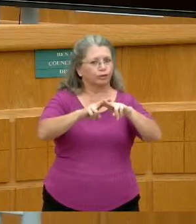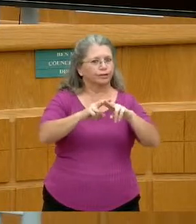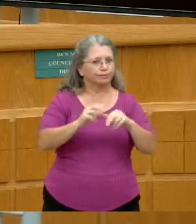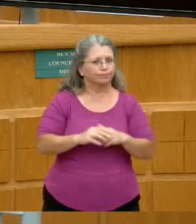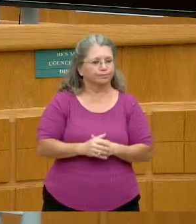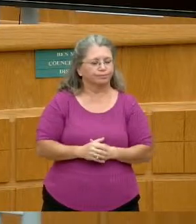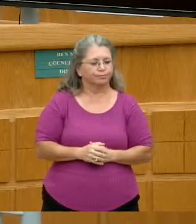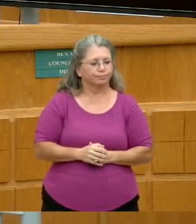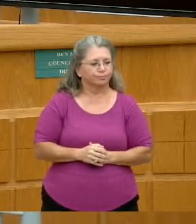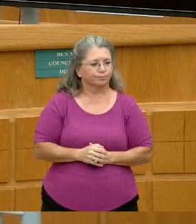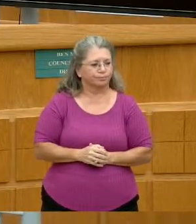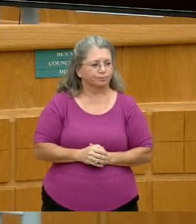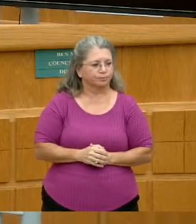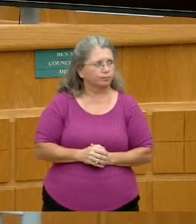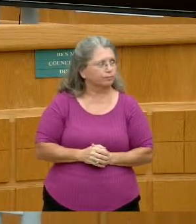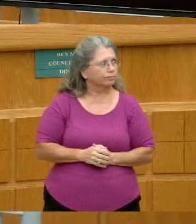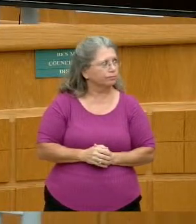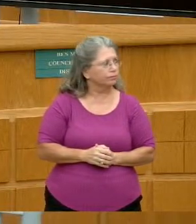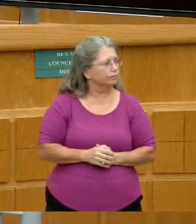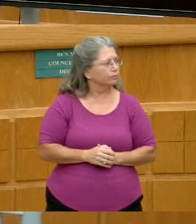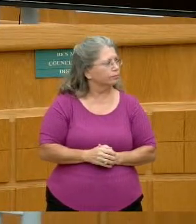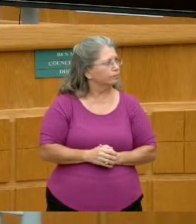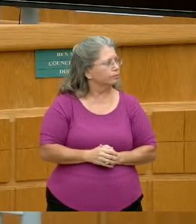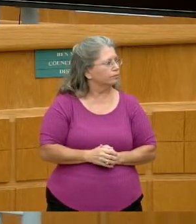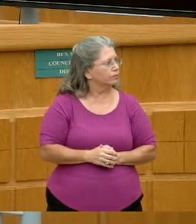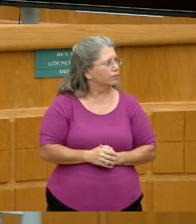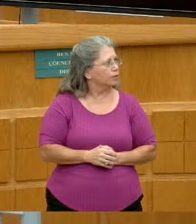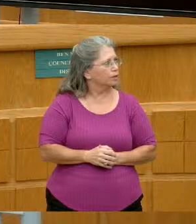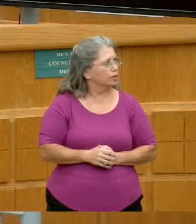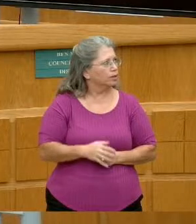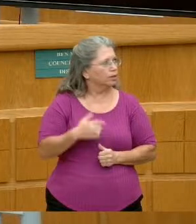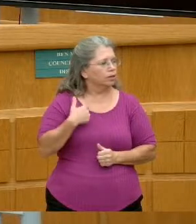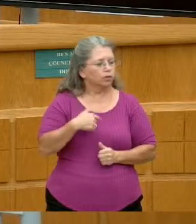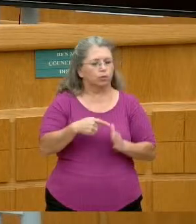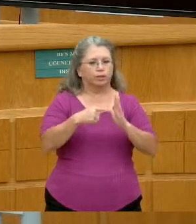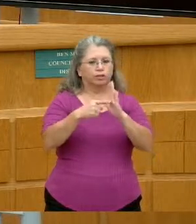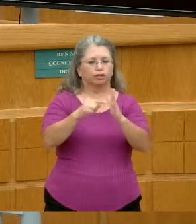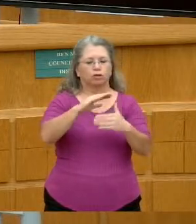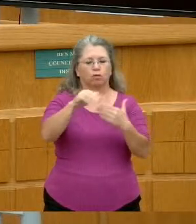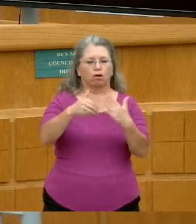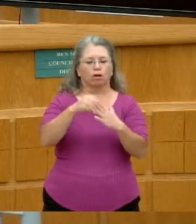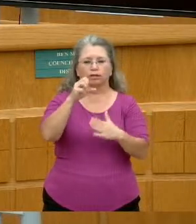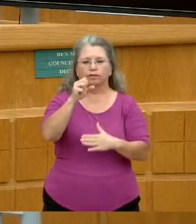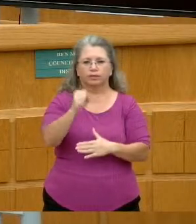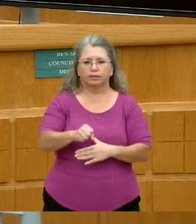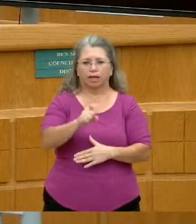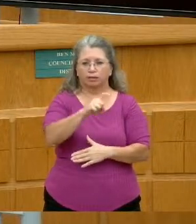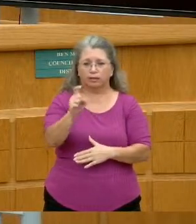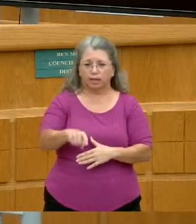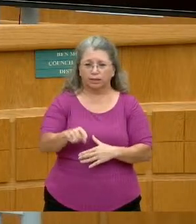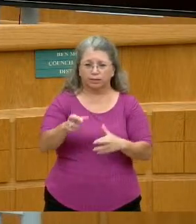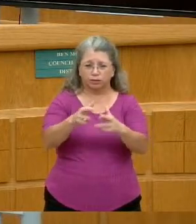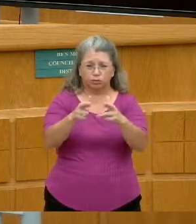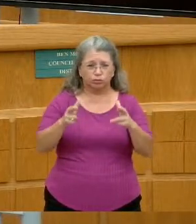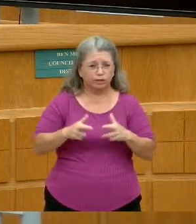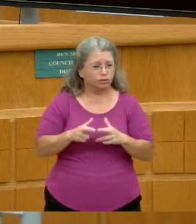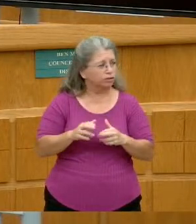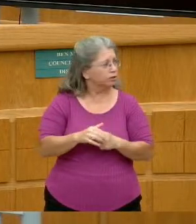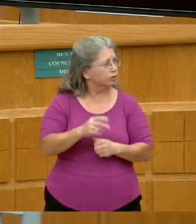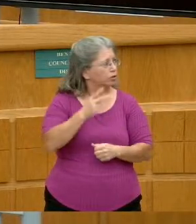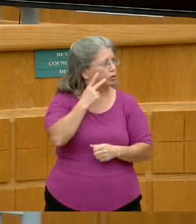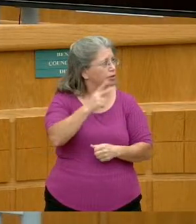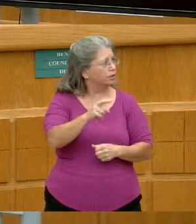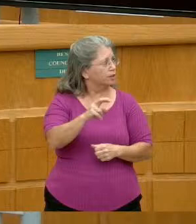If we zoom out a little bit to the South Texas region, you can see right here,